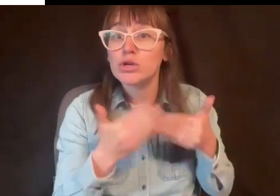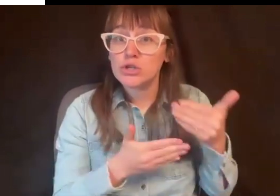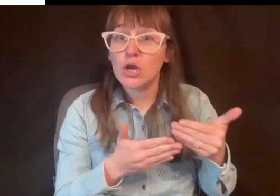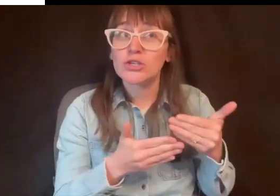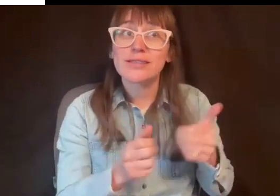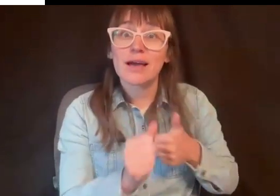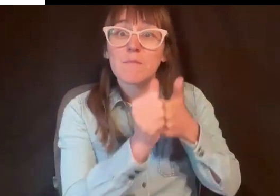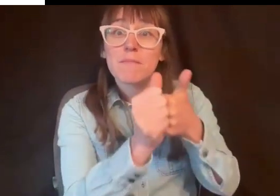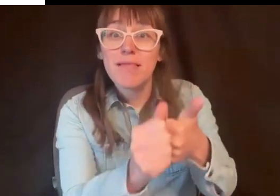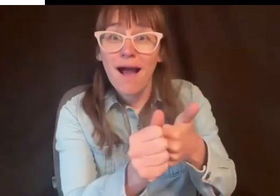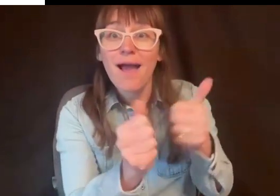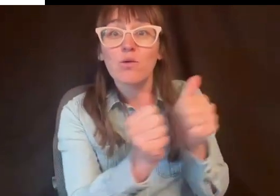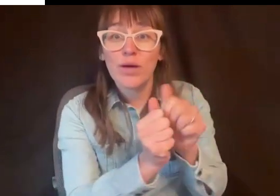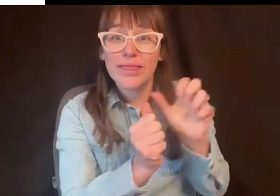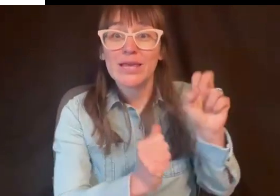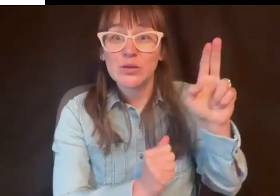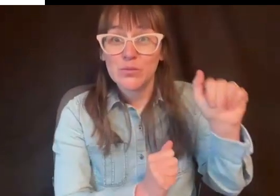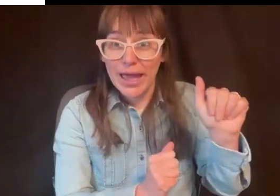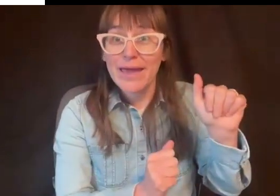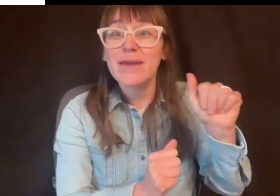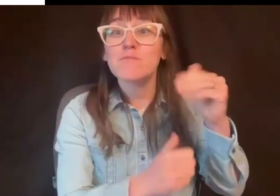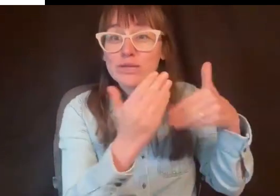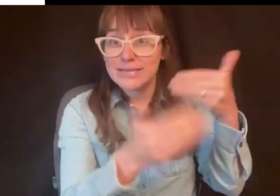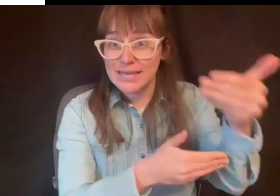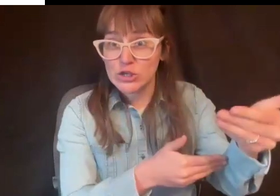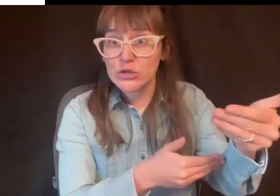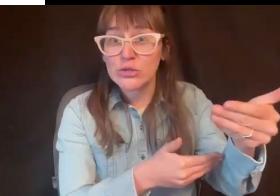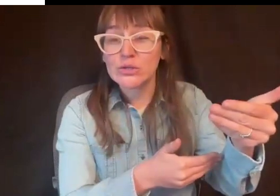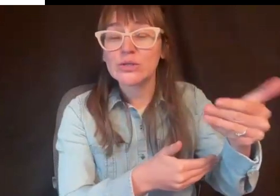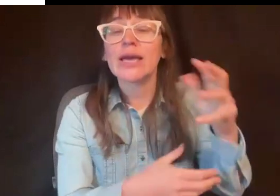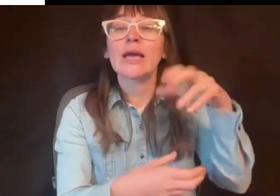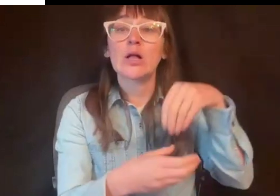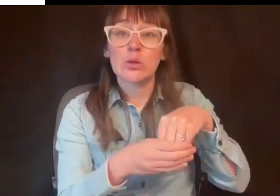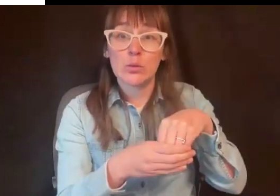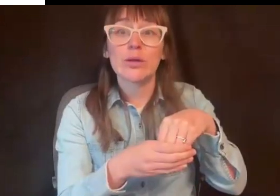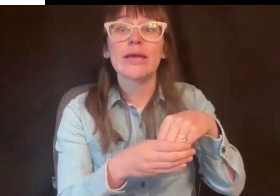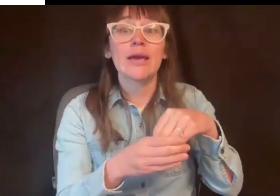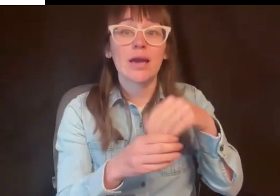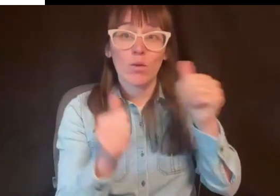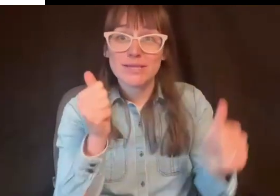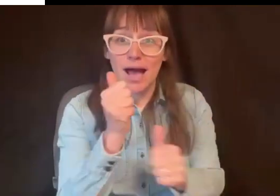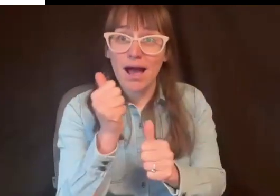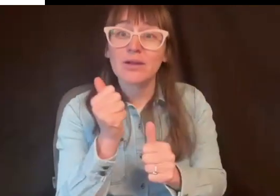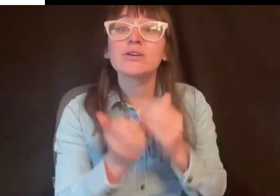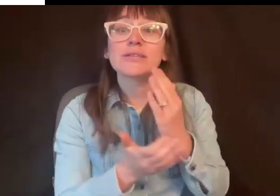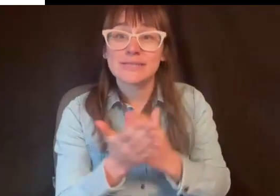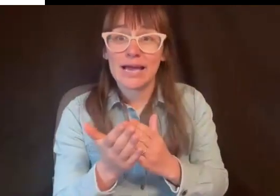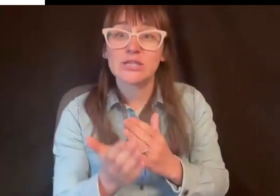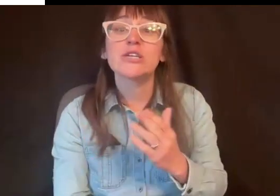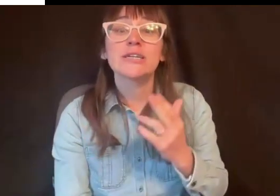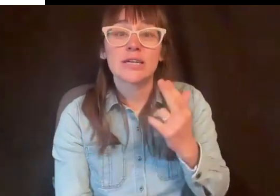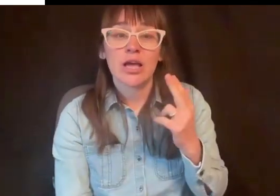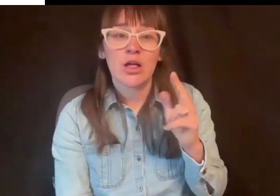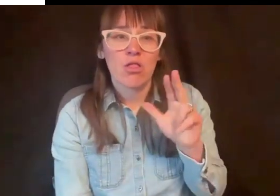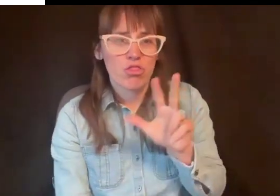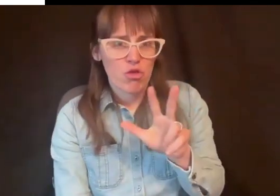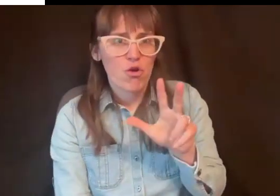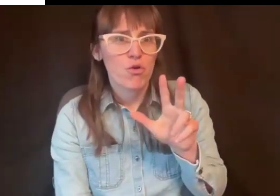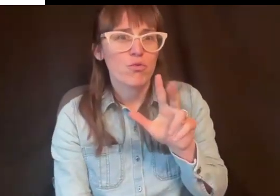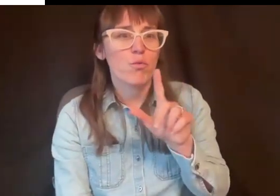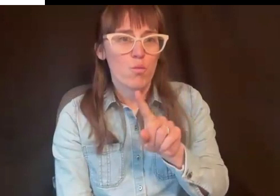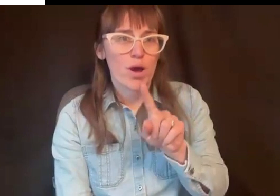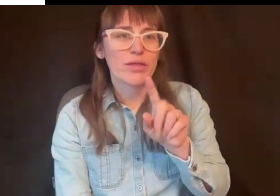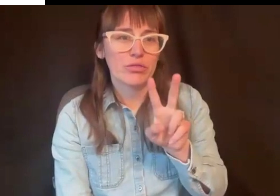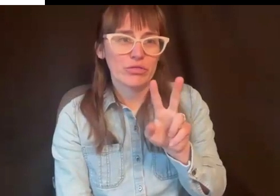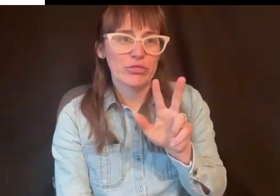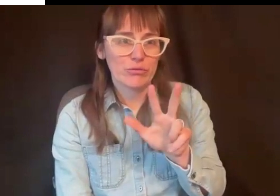compliance with SUA policies and procedures, including those under Section 1321.9 and those related to conflicts